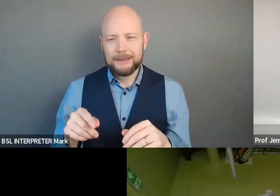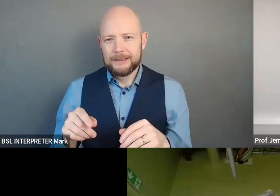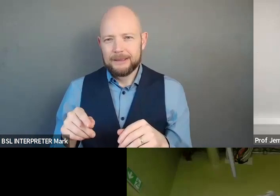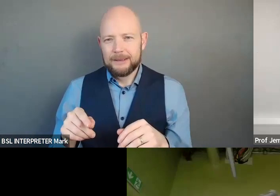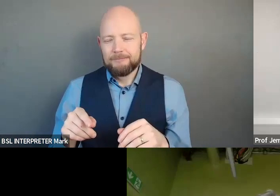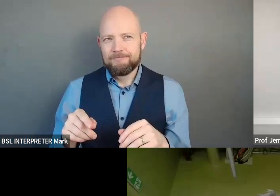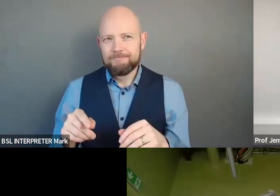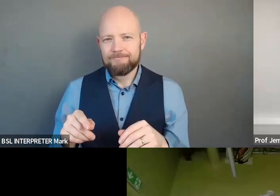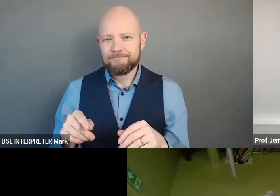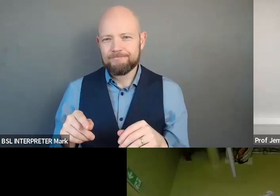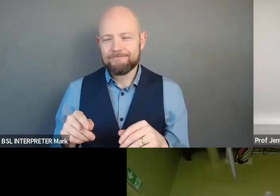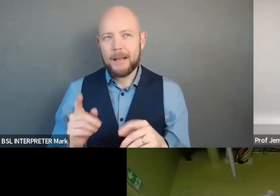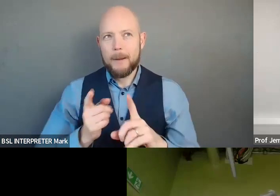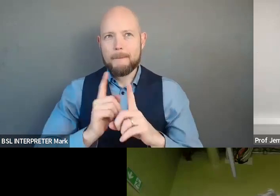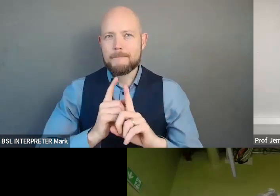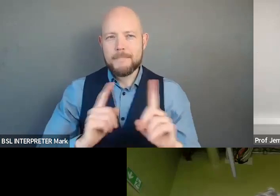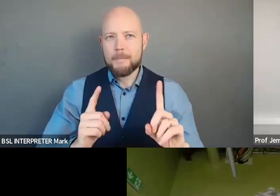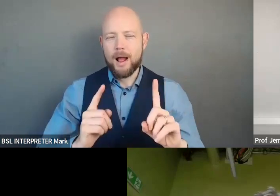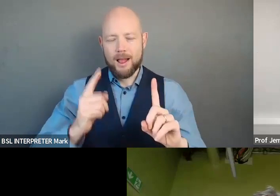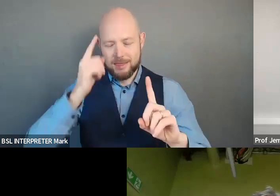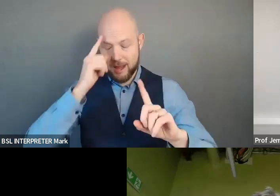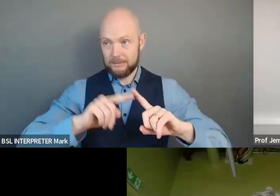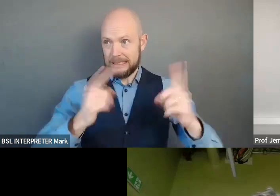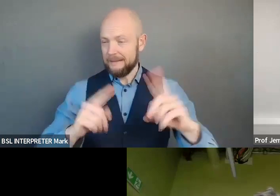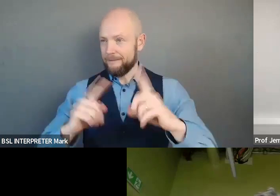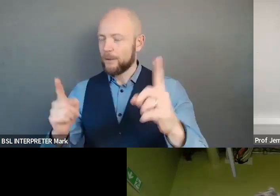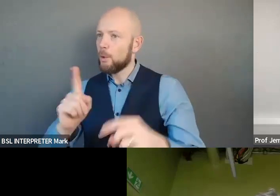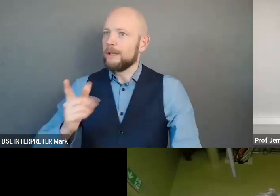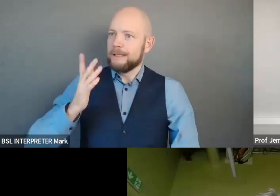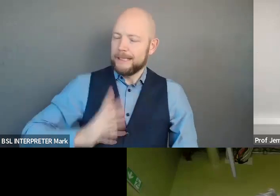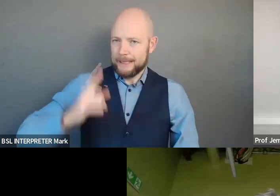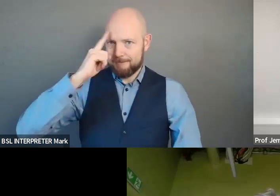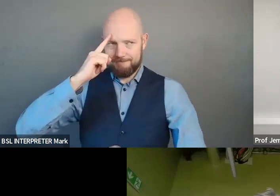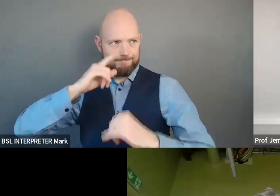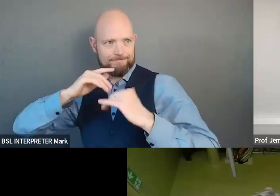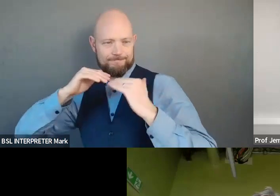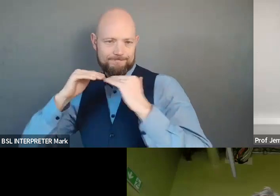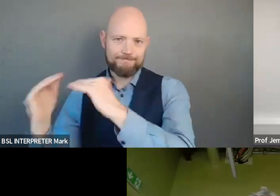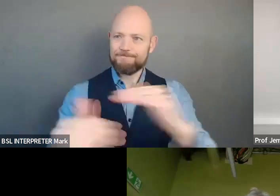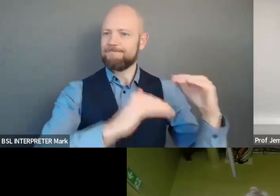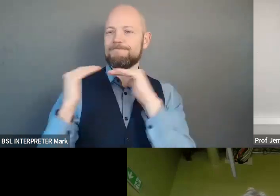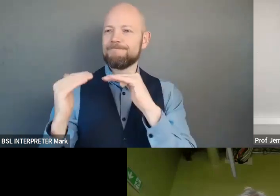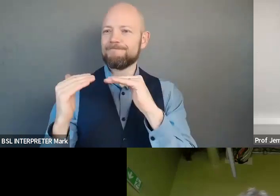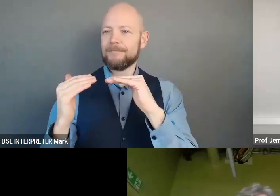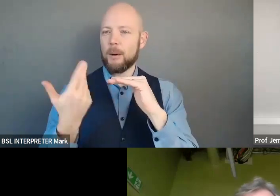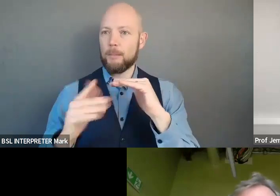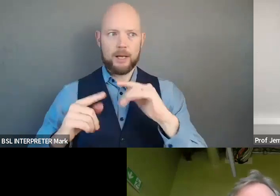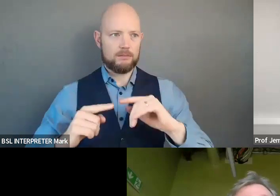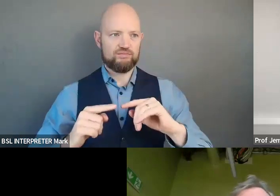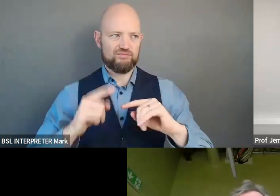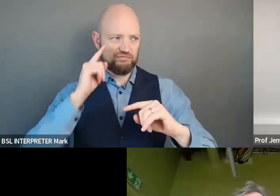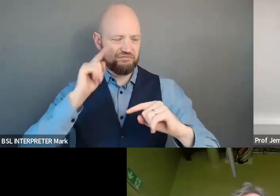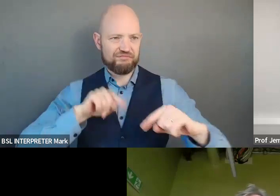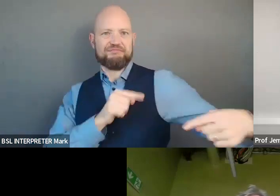a relatively unified backing for a process of such importance. REF is never,